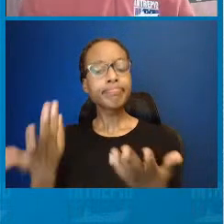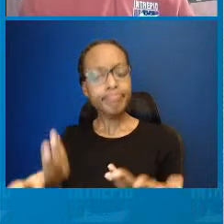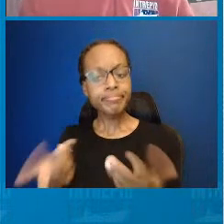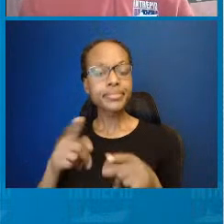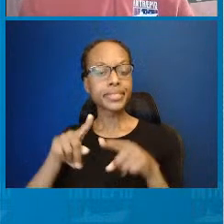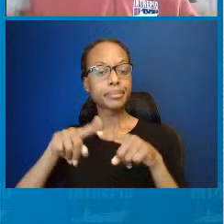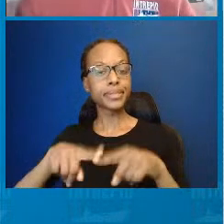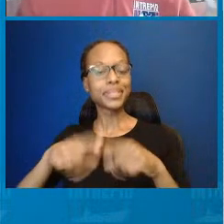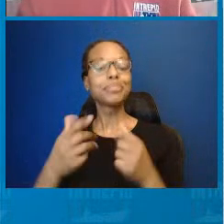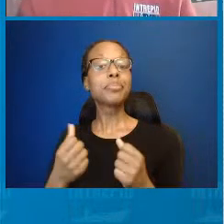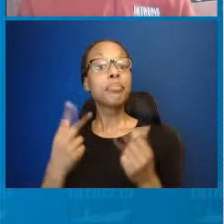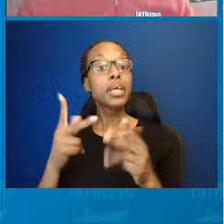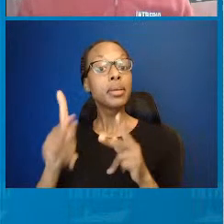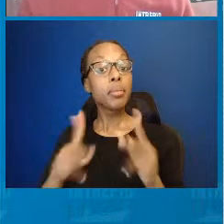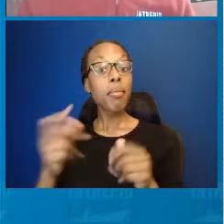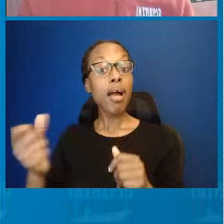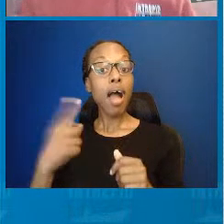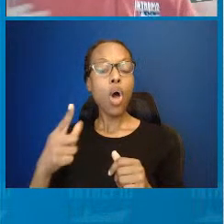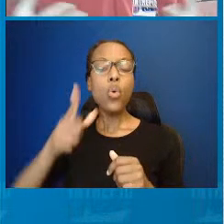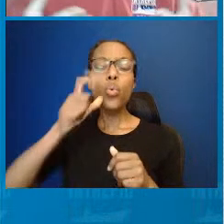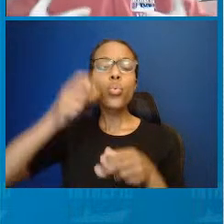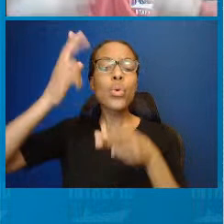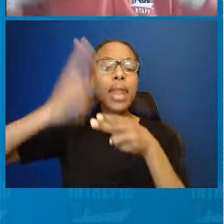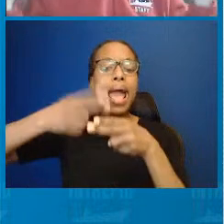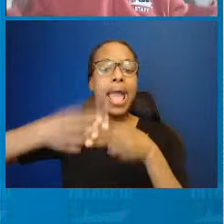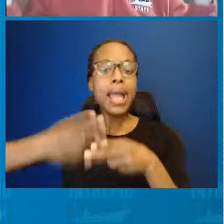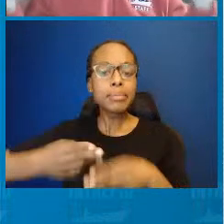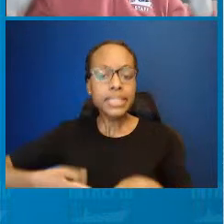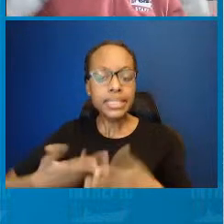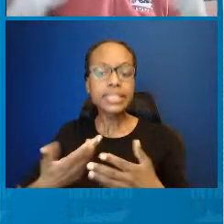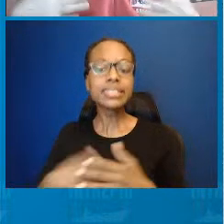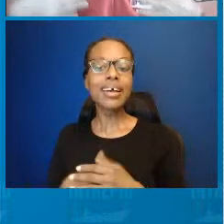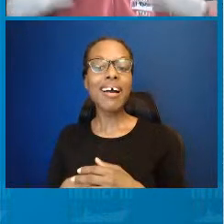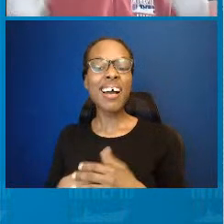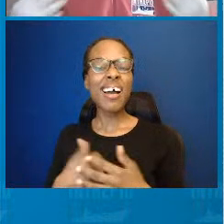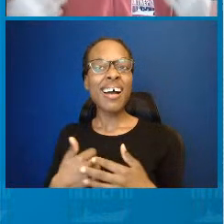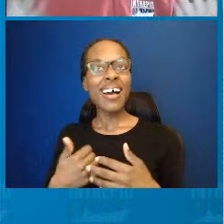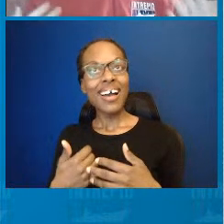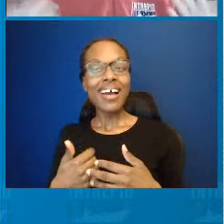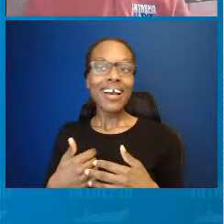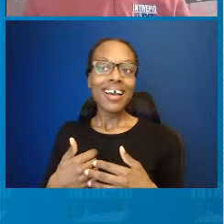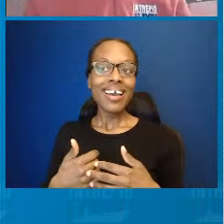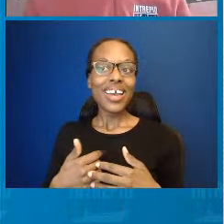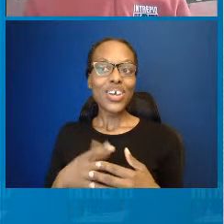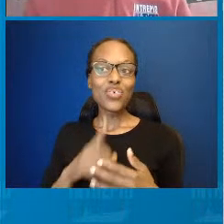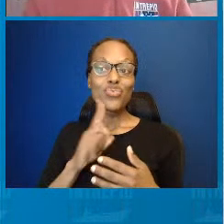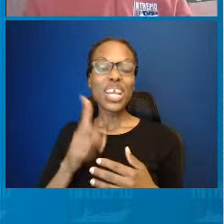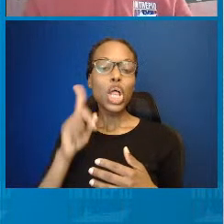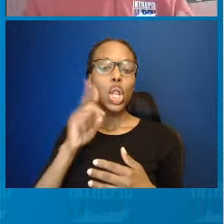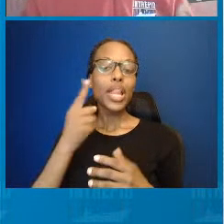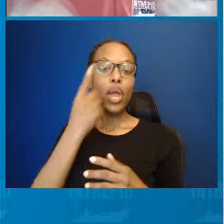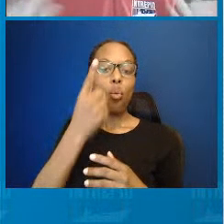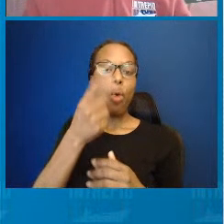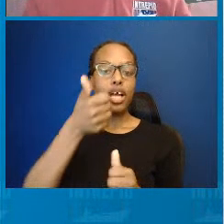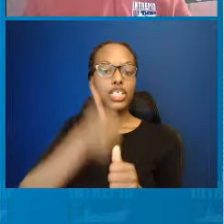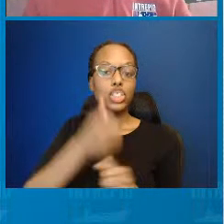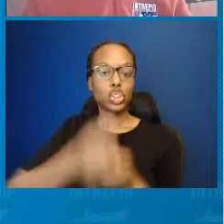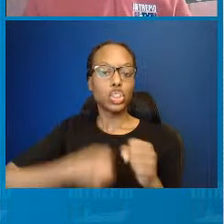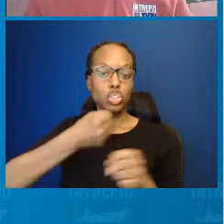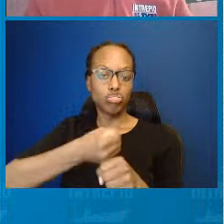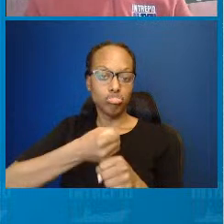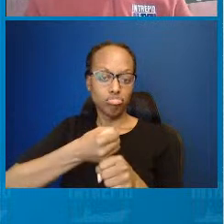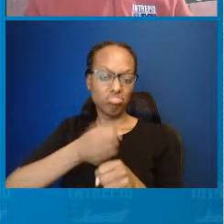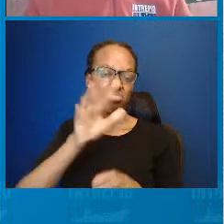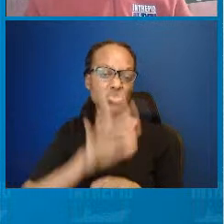lot of people ask me, who were they? So I like to describe it as basically one for every year. So there were about